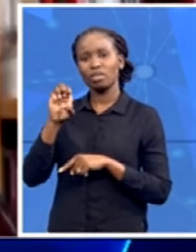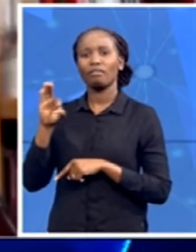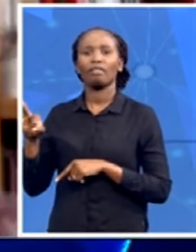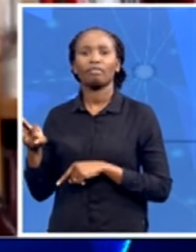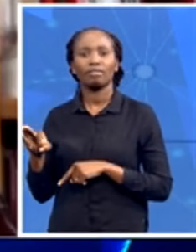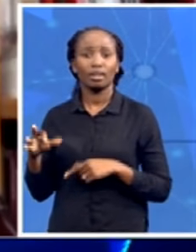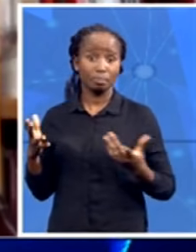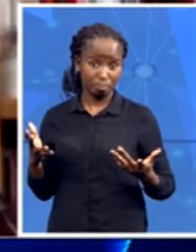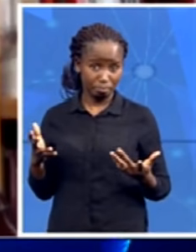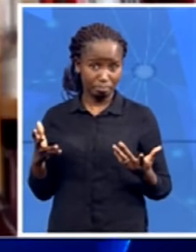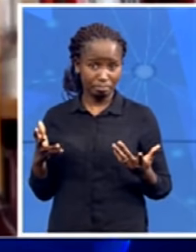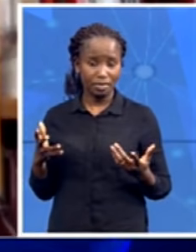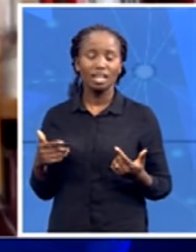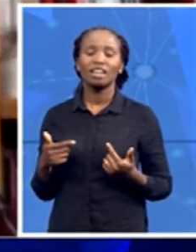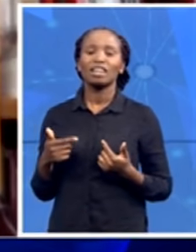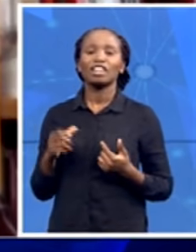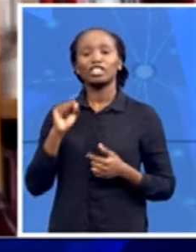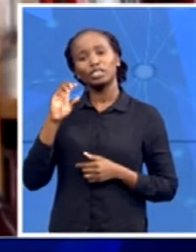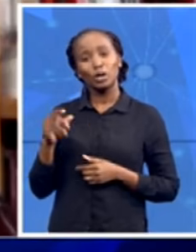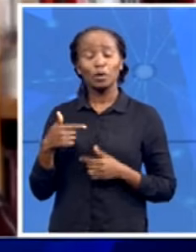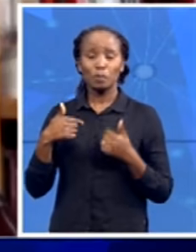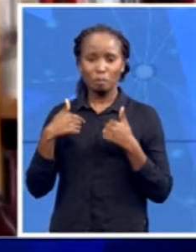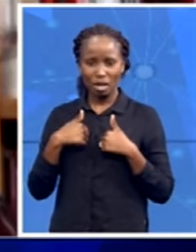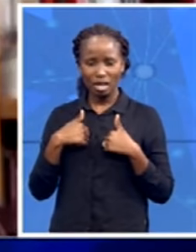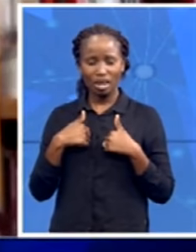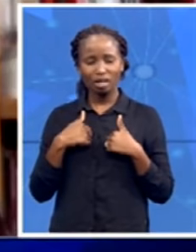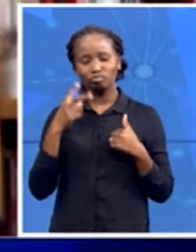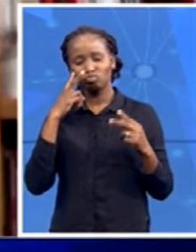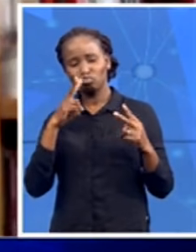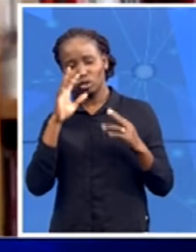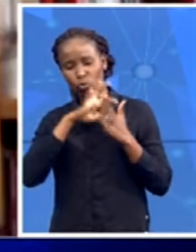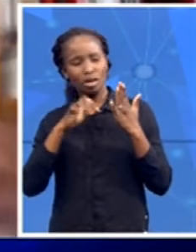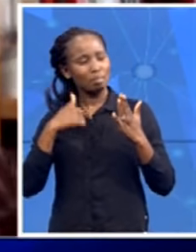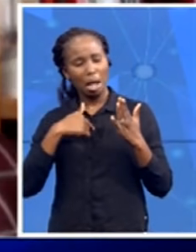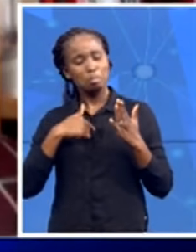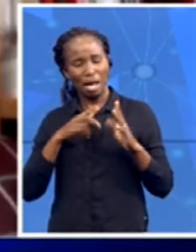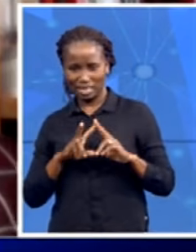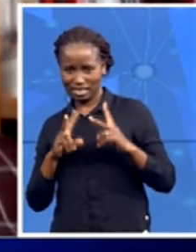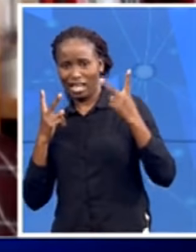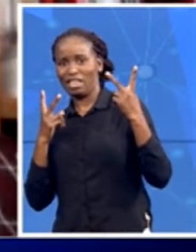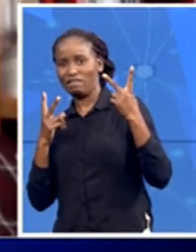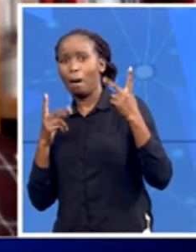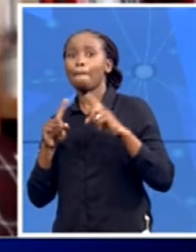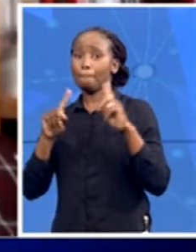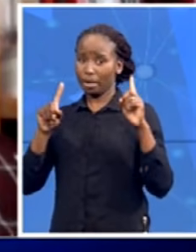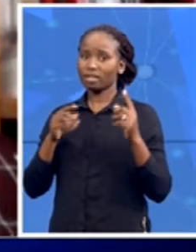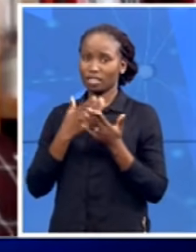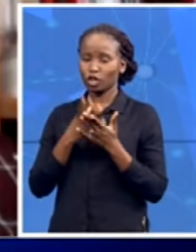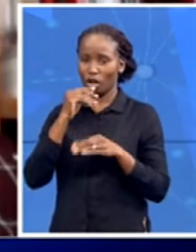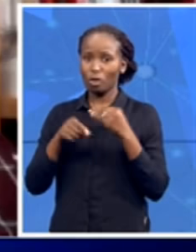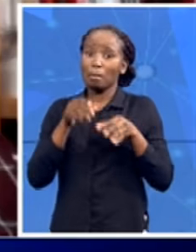I tend to differ with you on this one, that we can talk politics and not talk ideology.